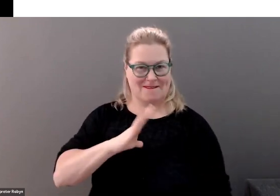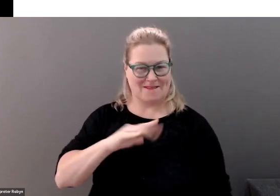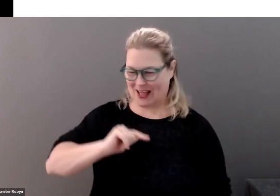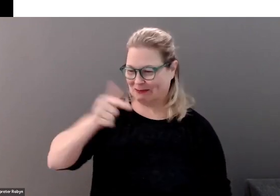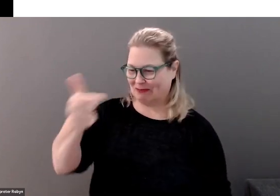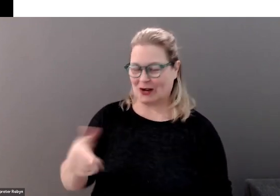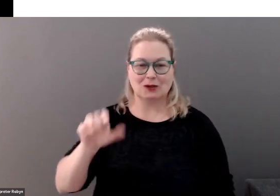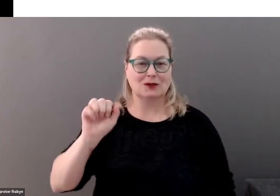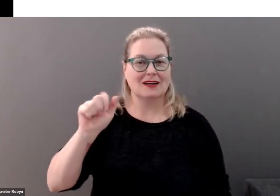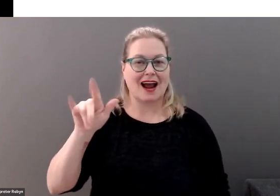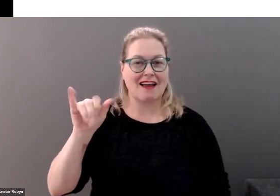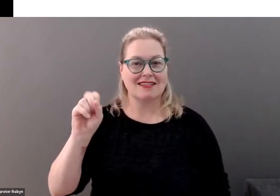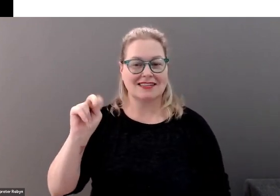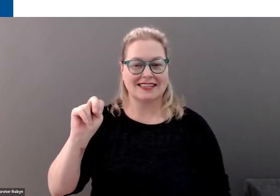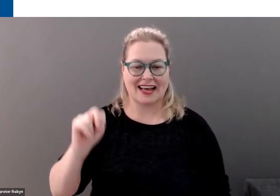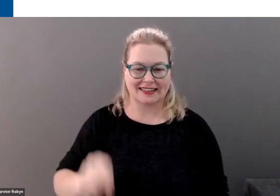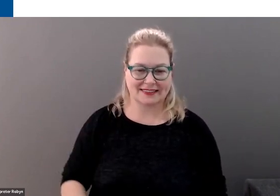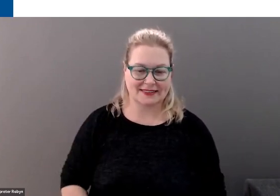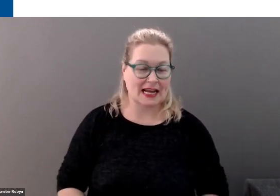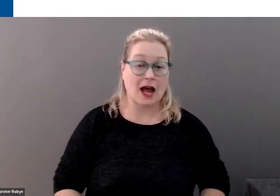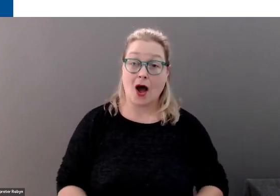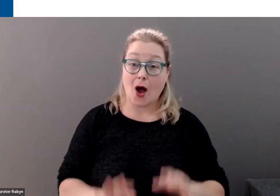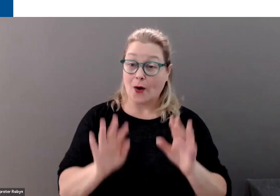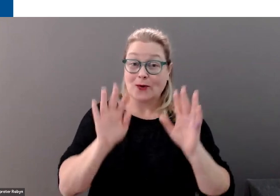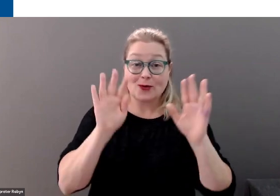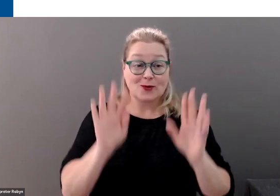you. Okay, great.